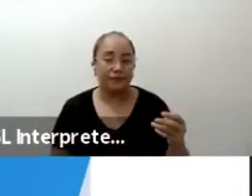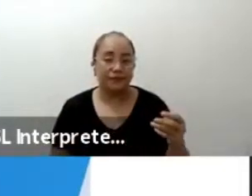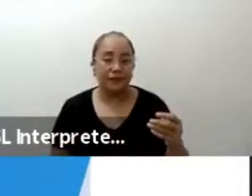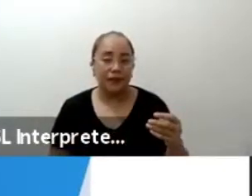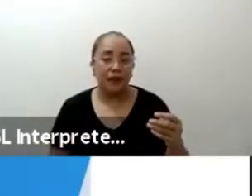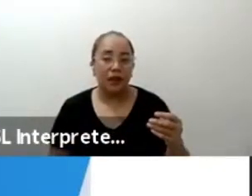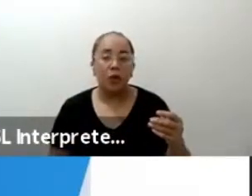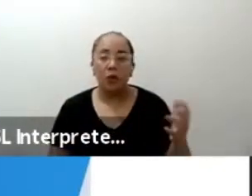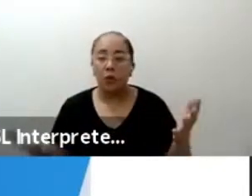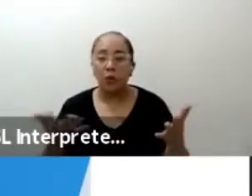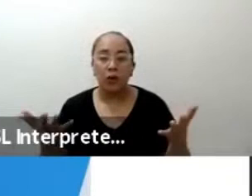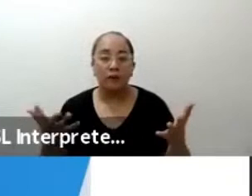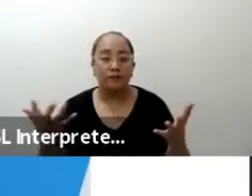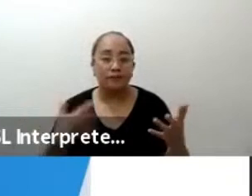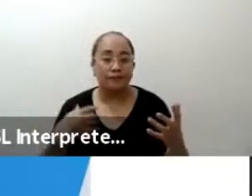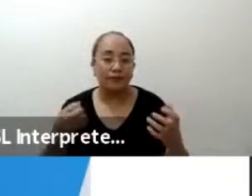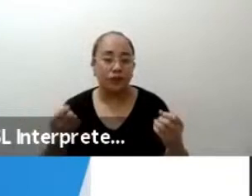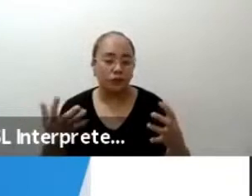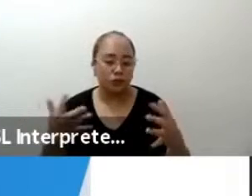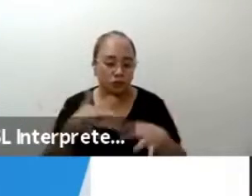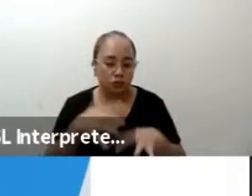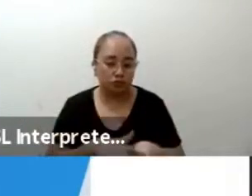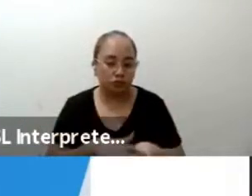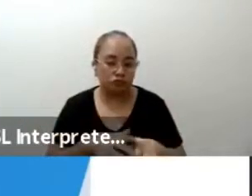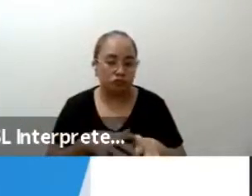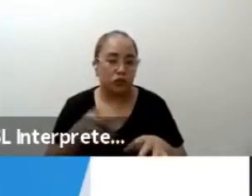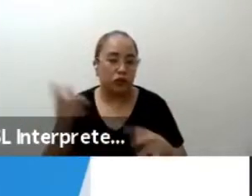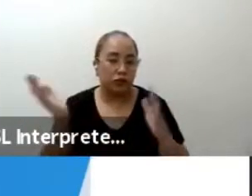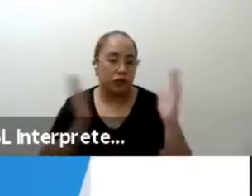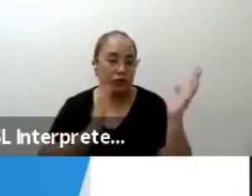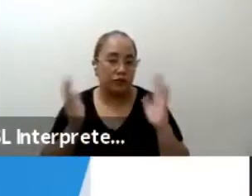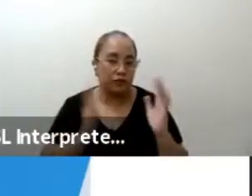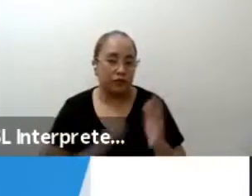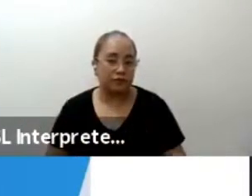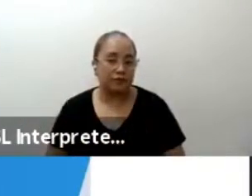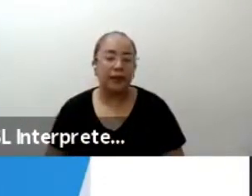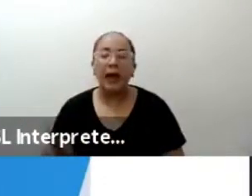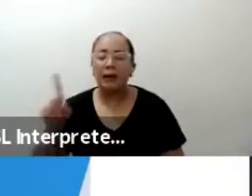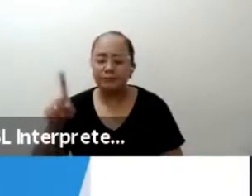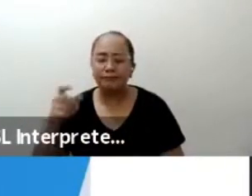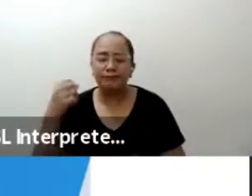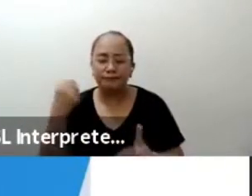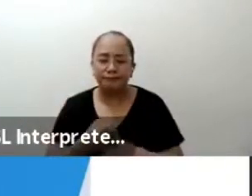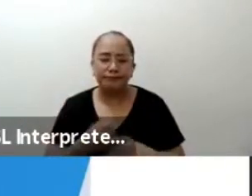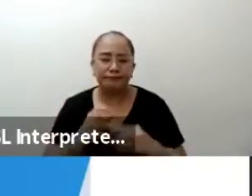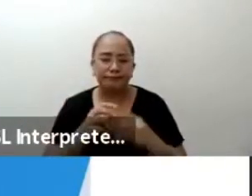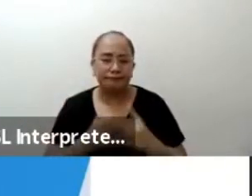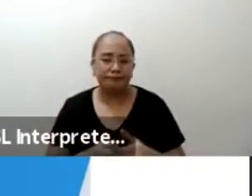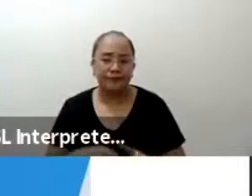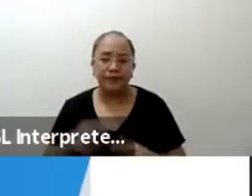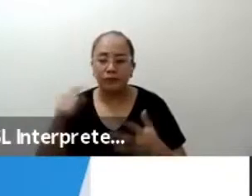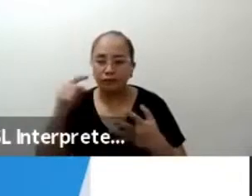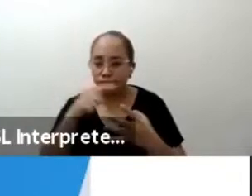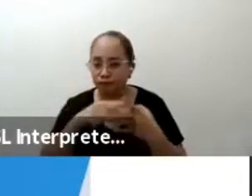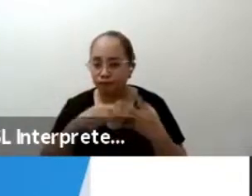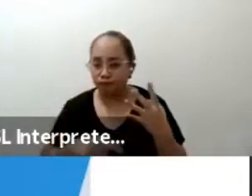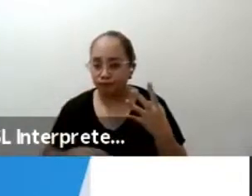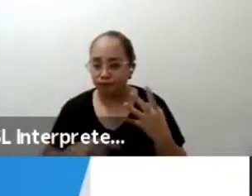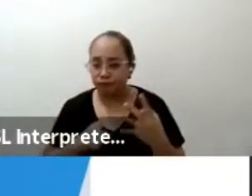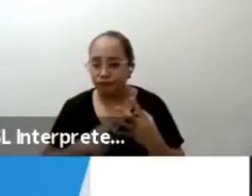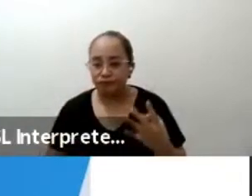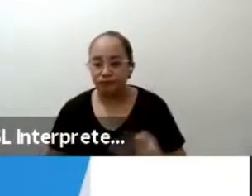We're so well integrated in their services. And we're effectively led. Yung apat na yan.